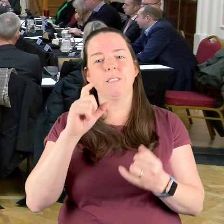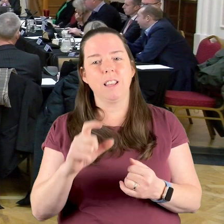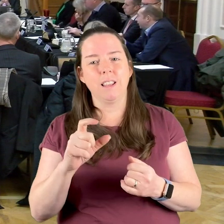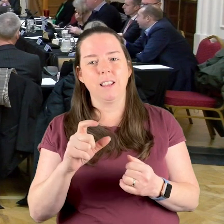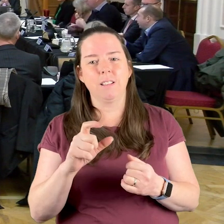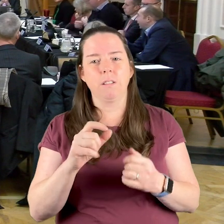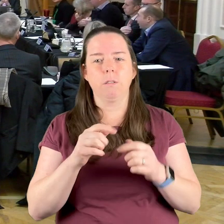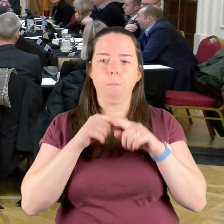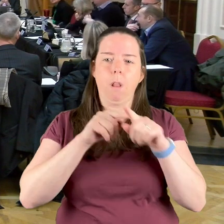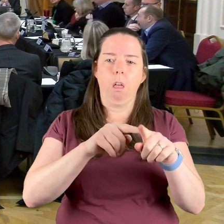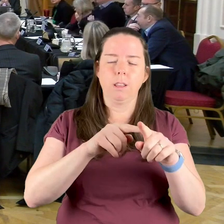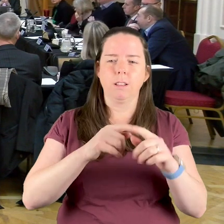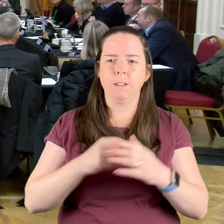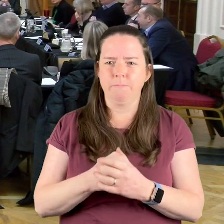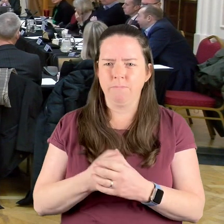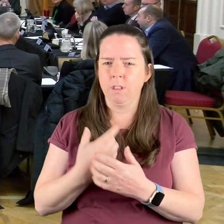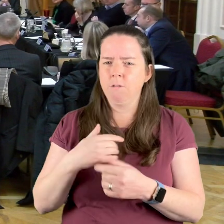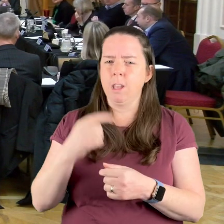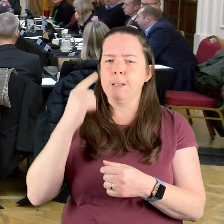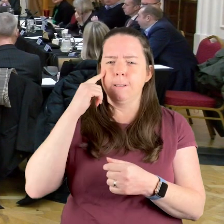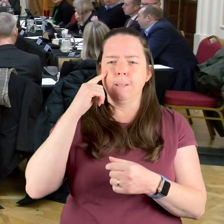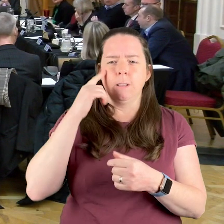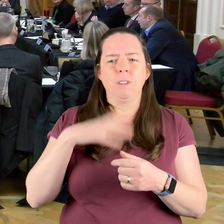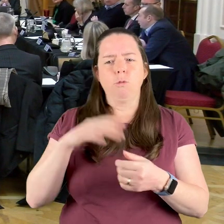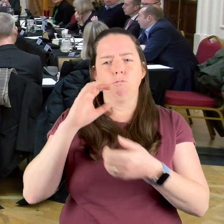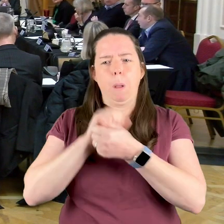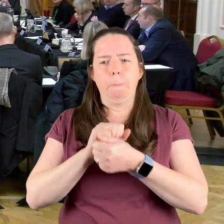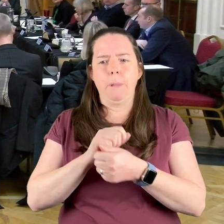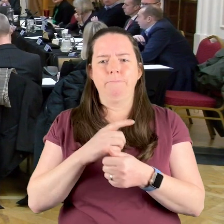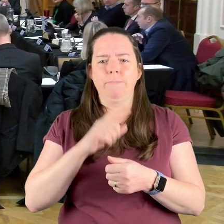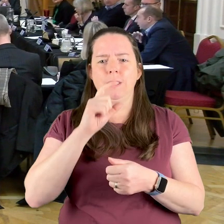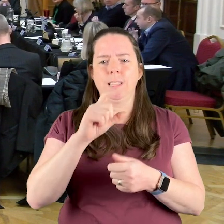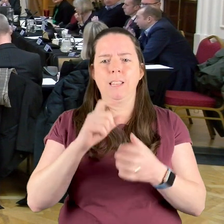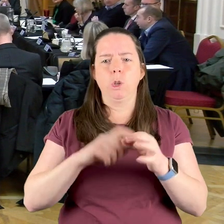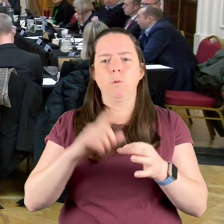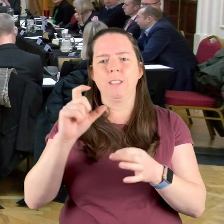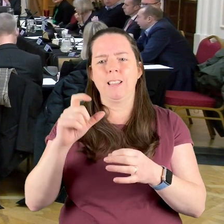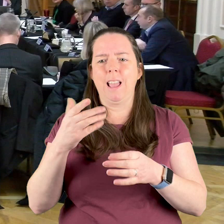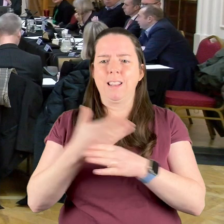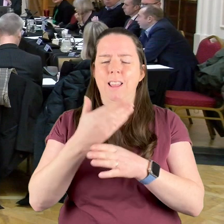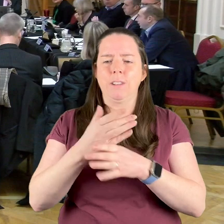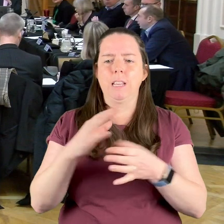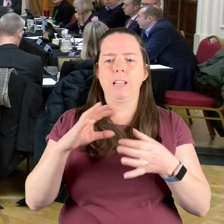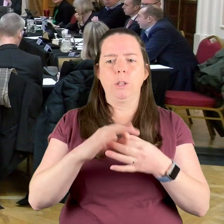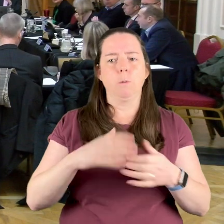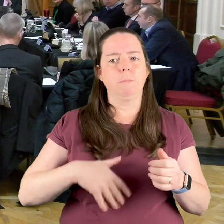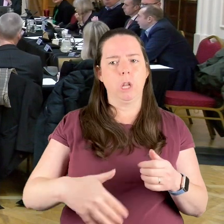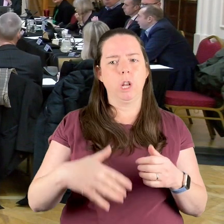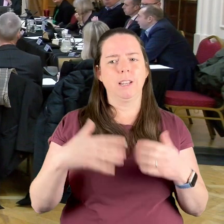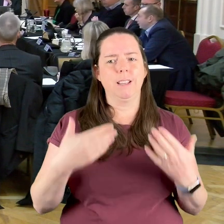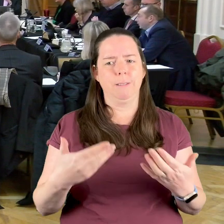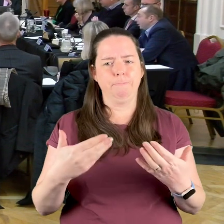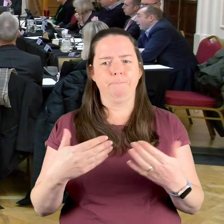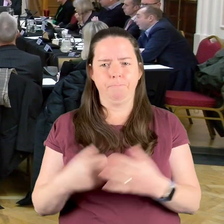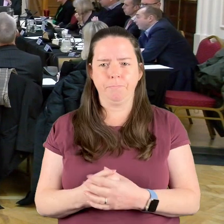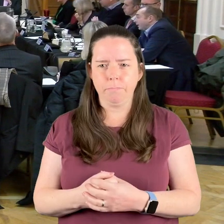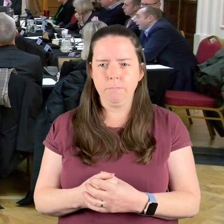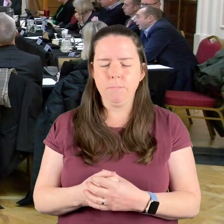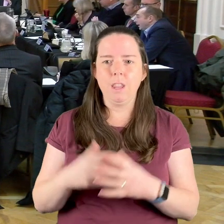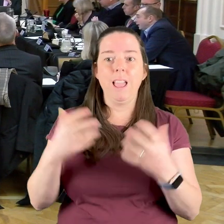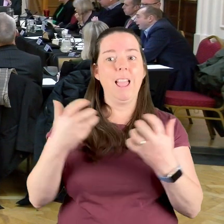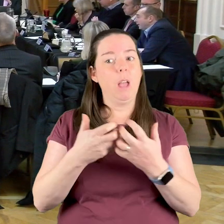CNST compliance, very mindful of the fact that there's quite a lot of CQC activity around maternity as